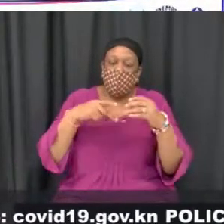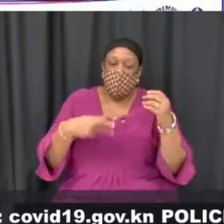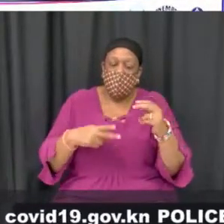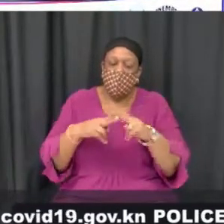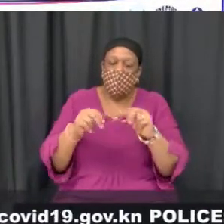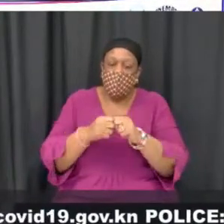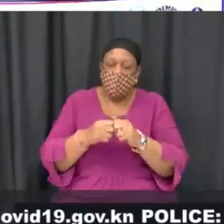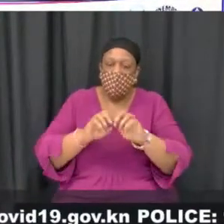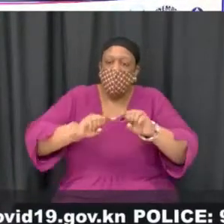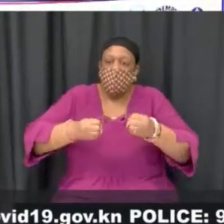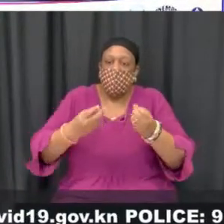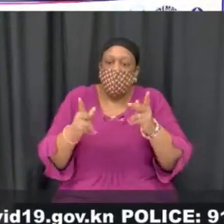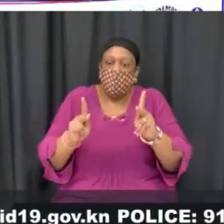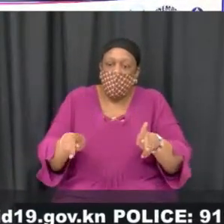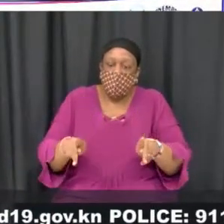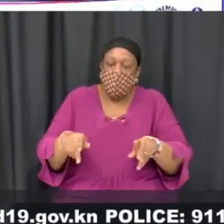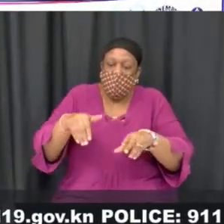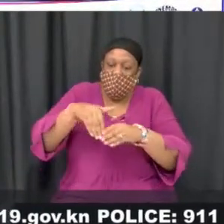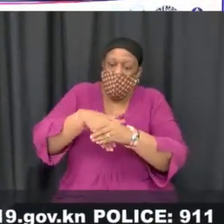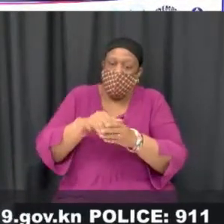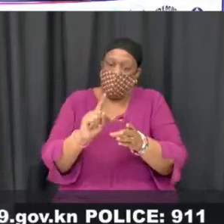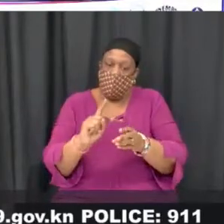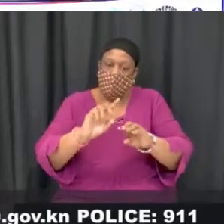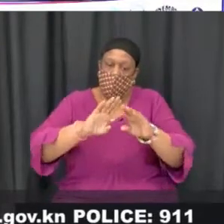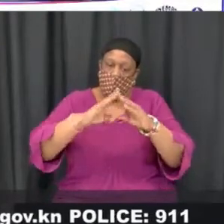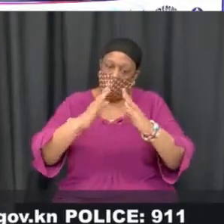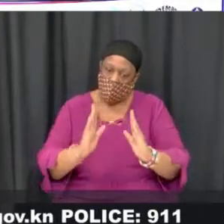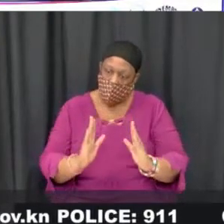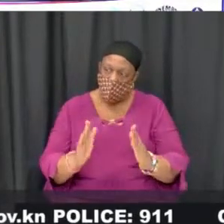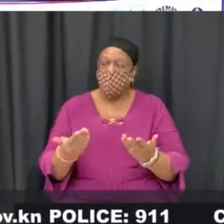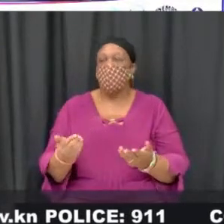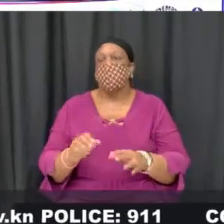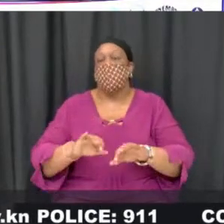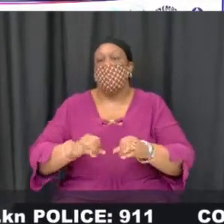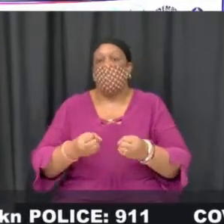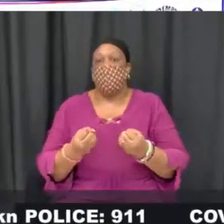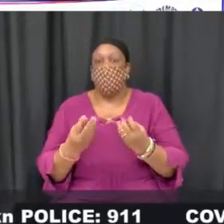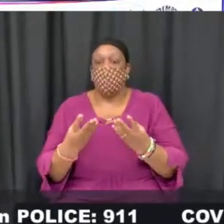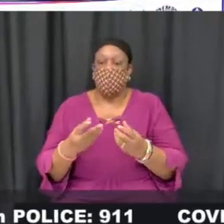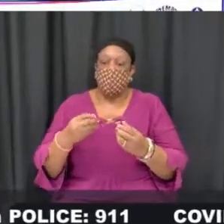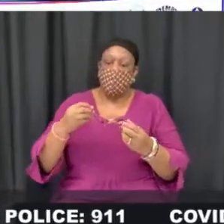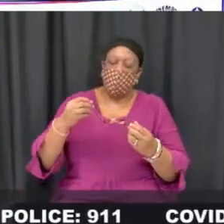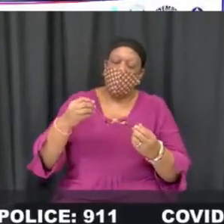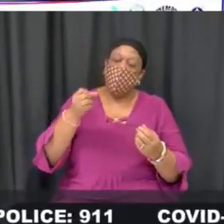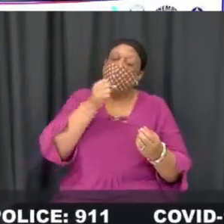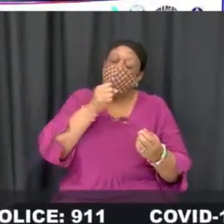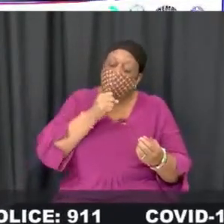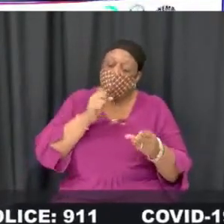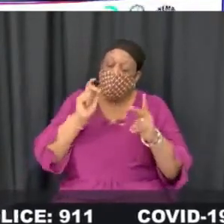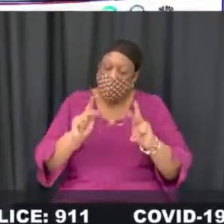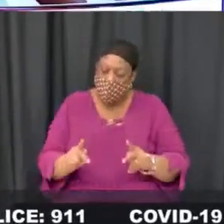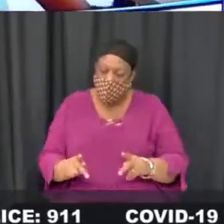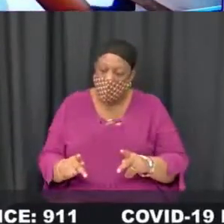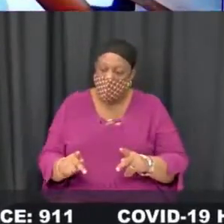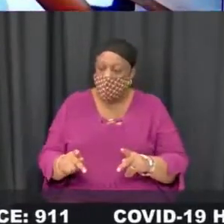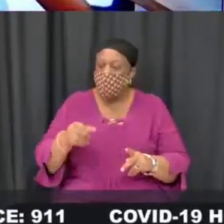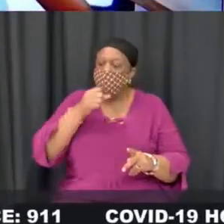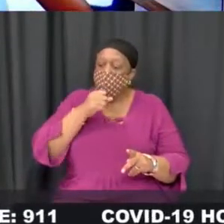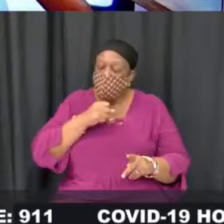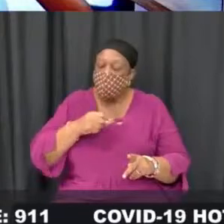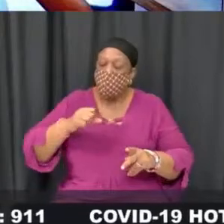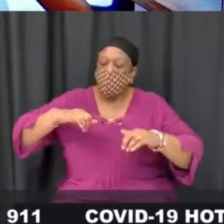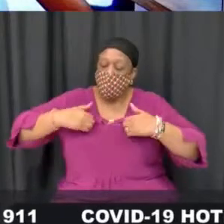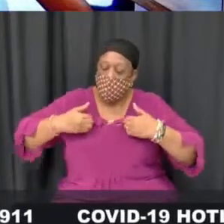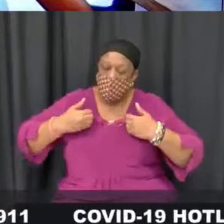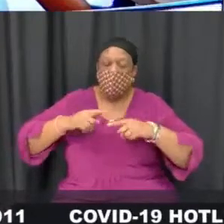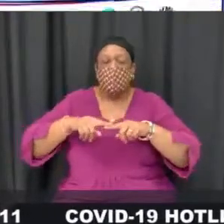of the total population comprise individuals 81 plus. And so that speaks